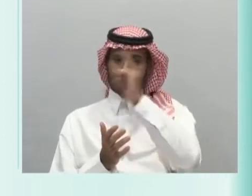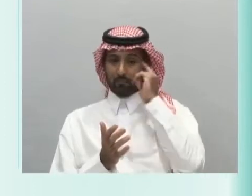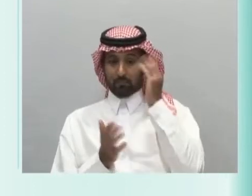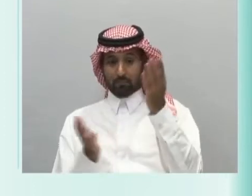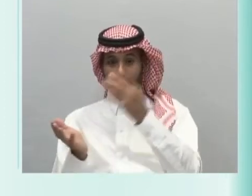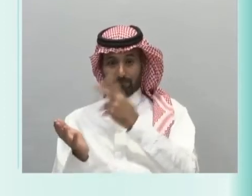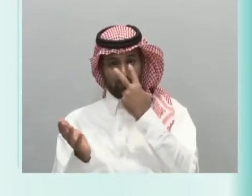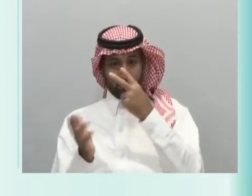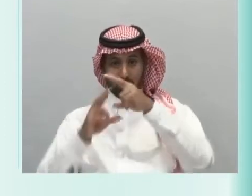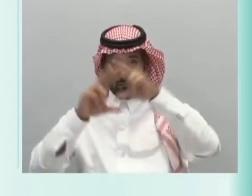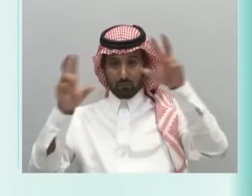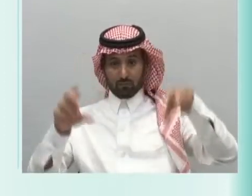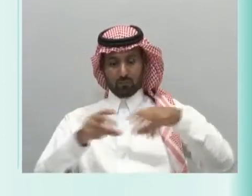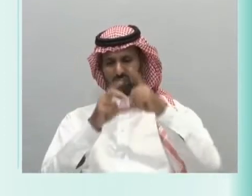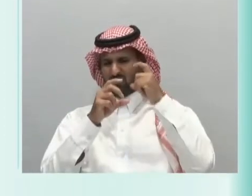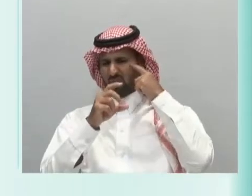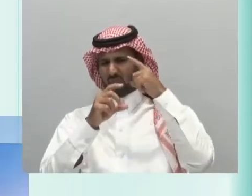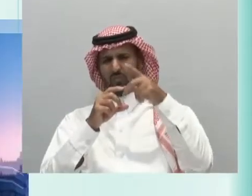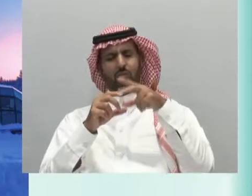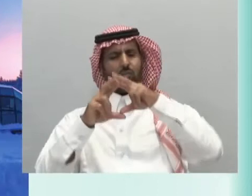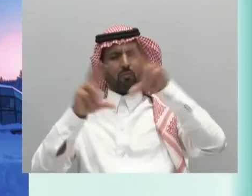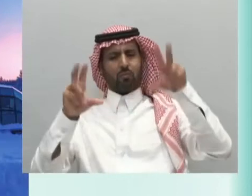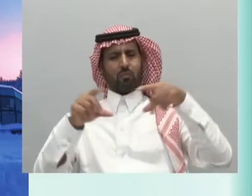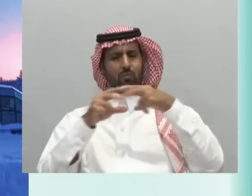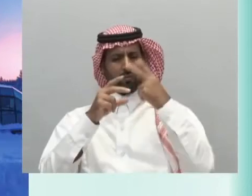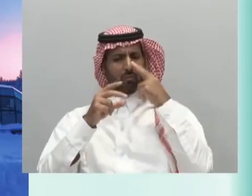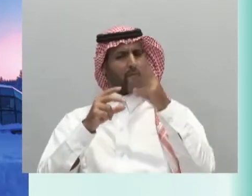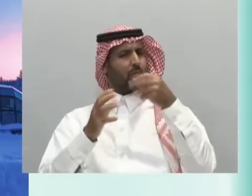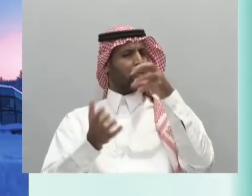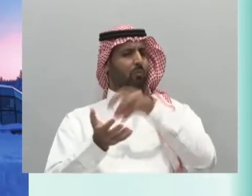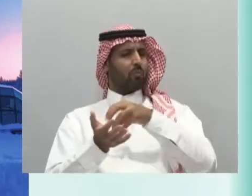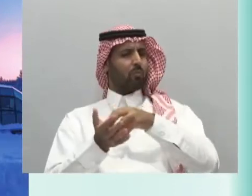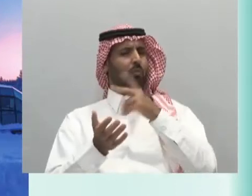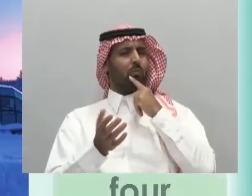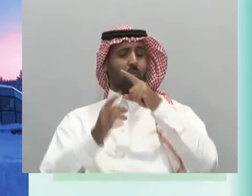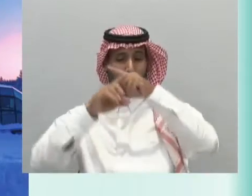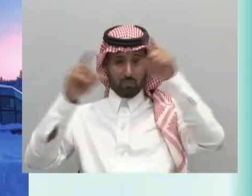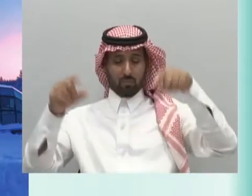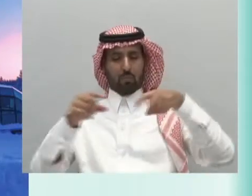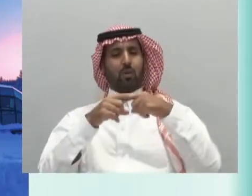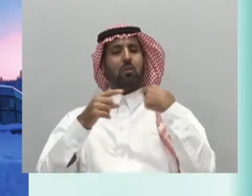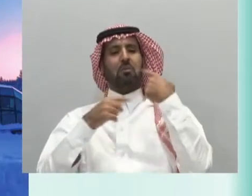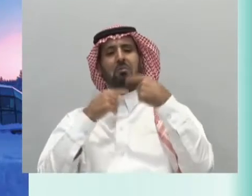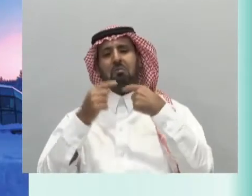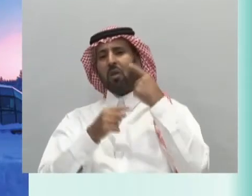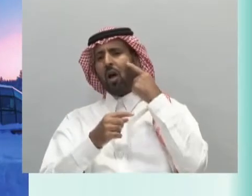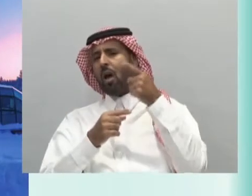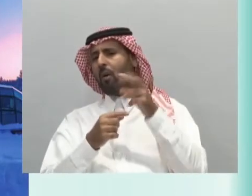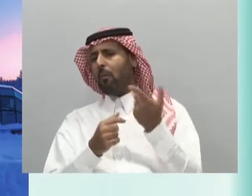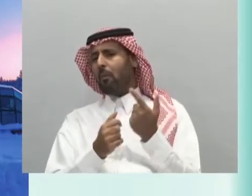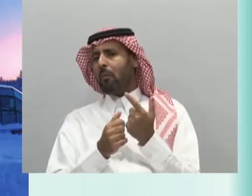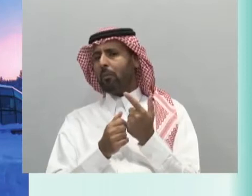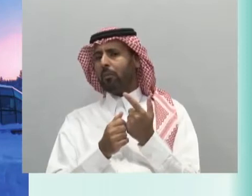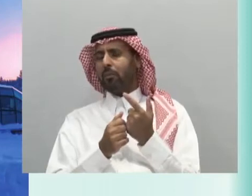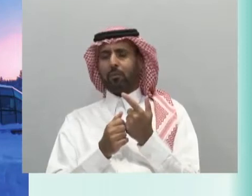four pictures and think of what the passages or the four passages are about.